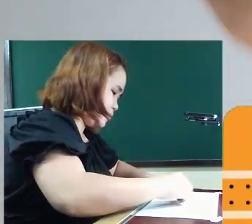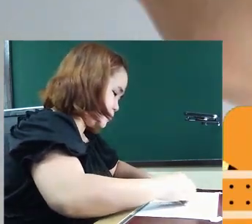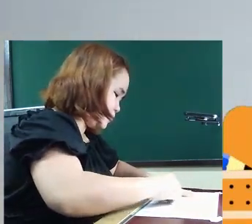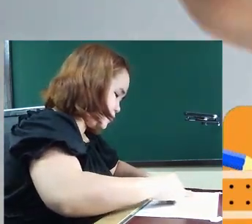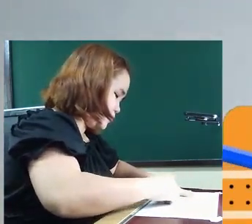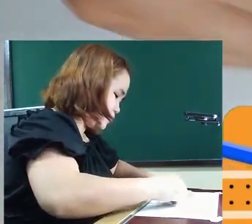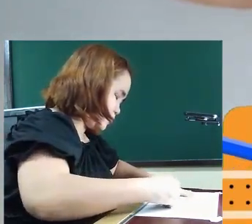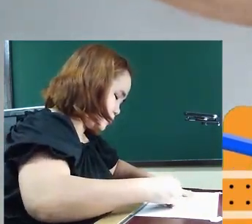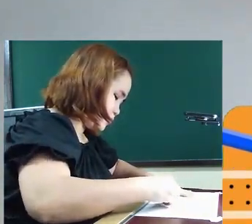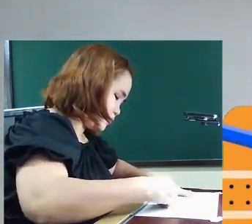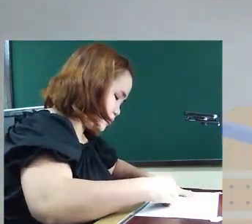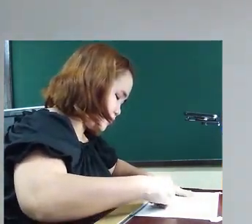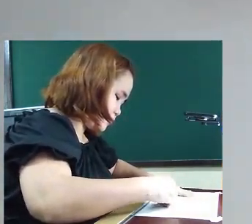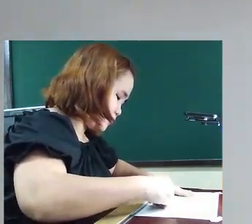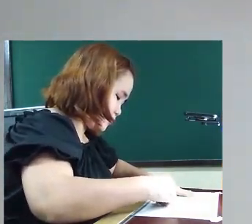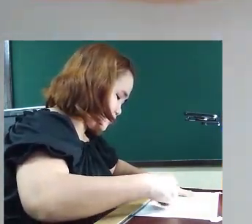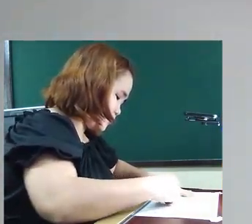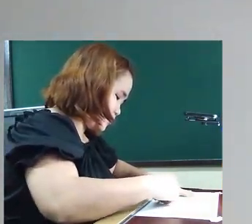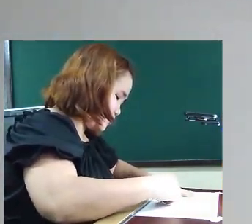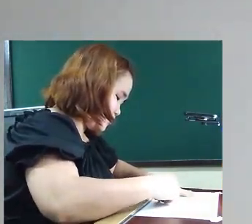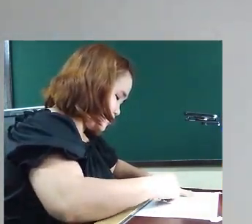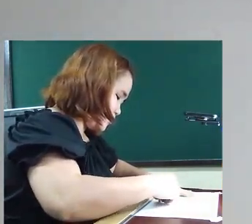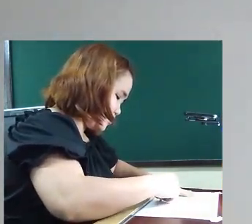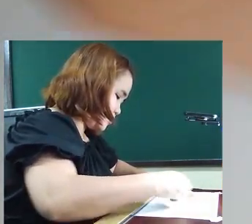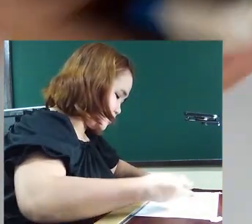Erase any unnecessary lines.